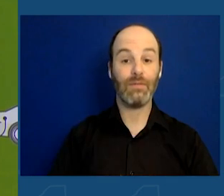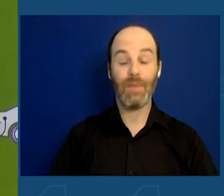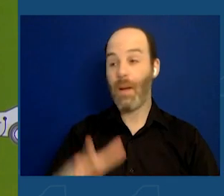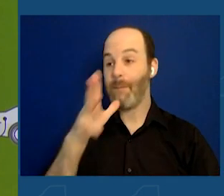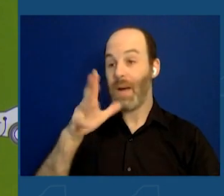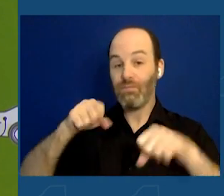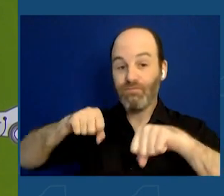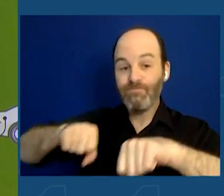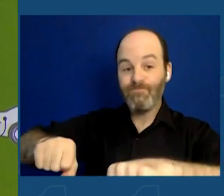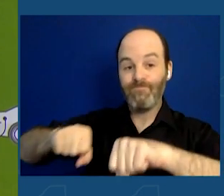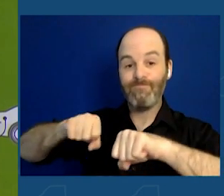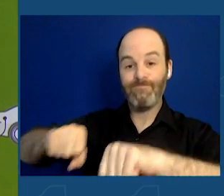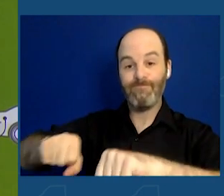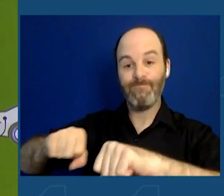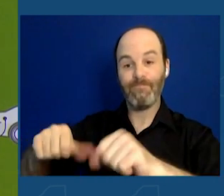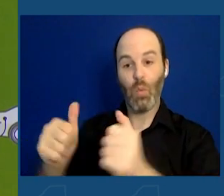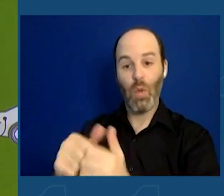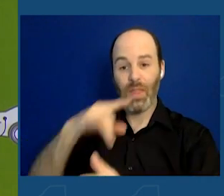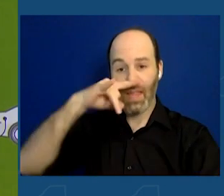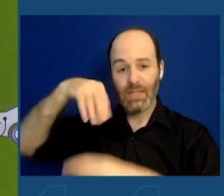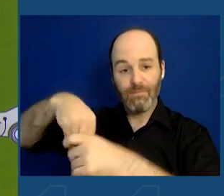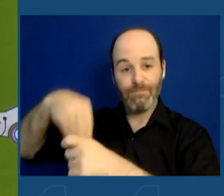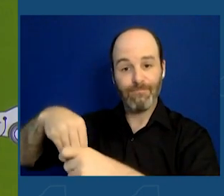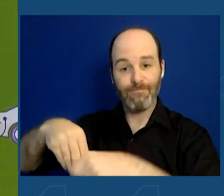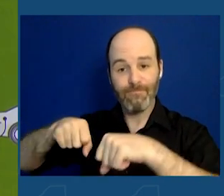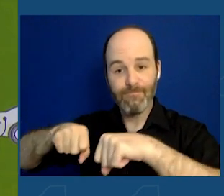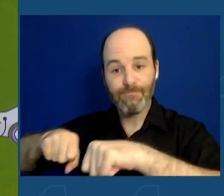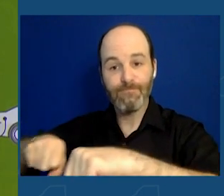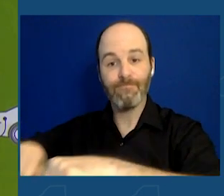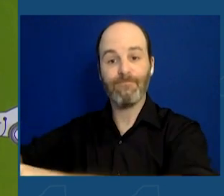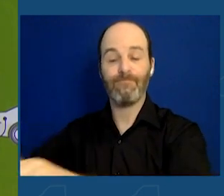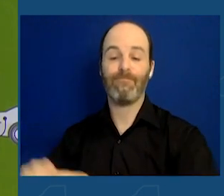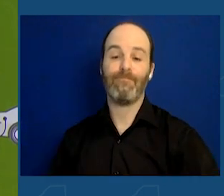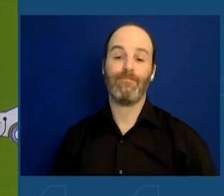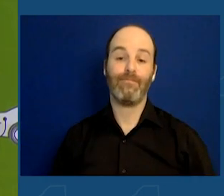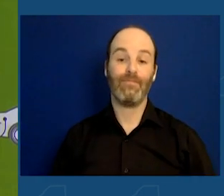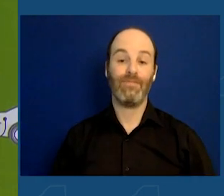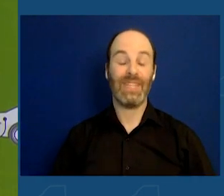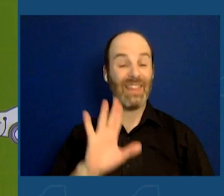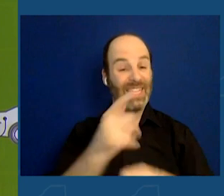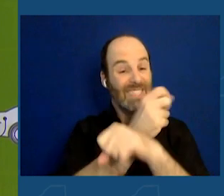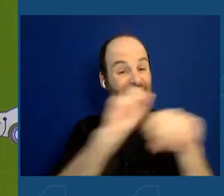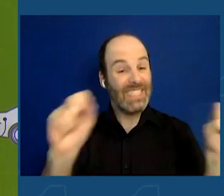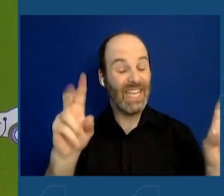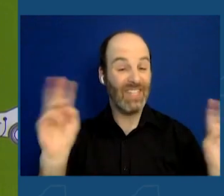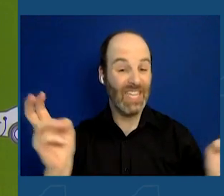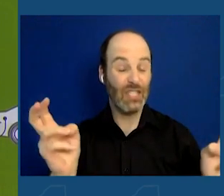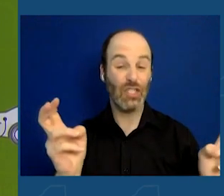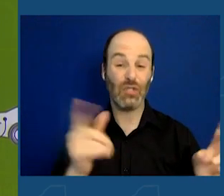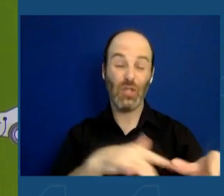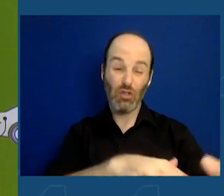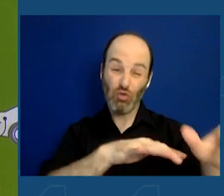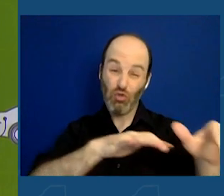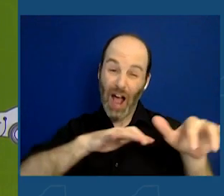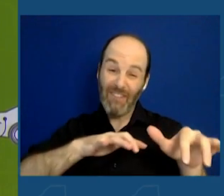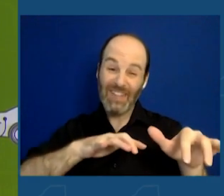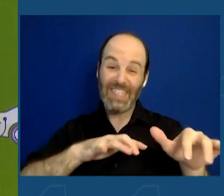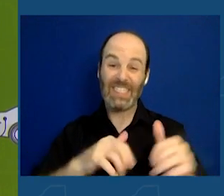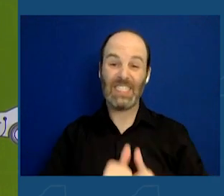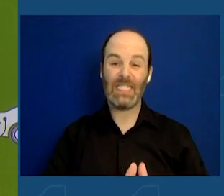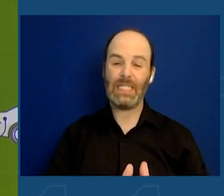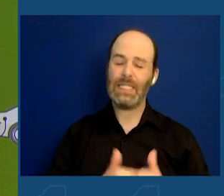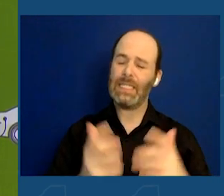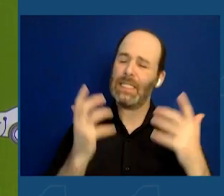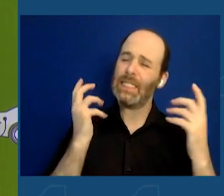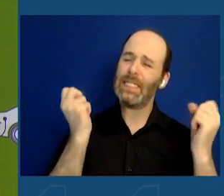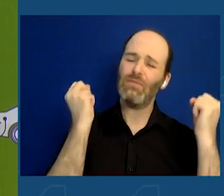strollers. So this creates safety issues, traffic congestion, and my God, a lot of air